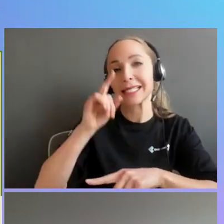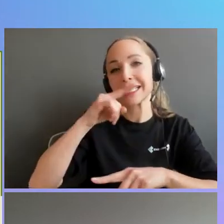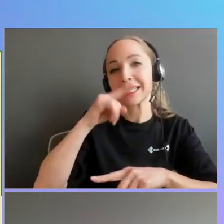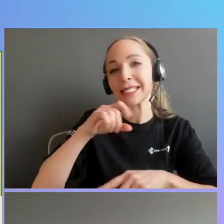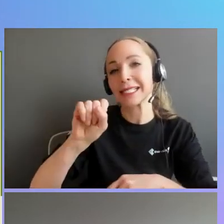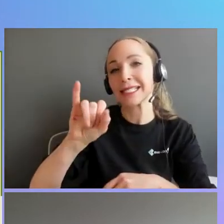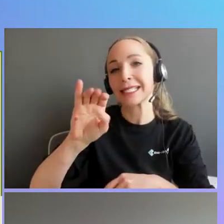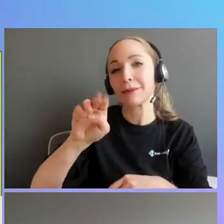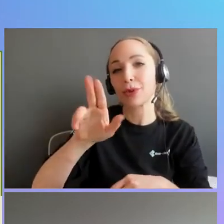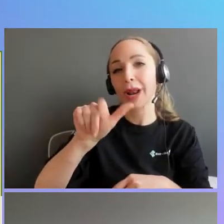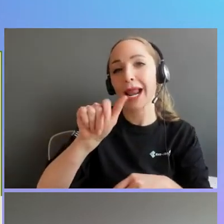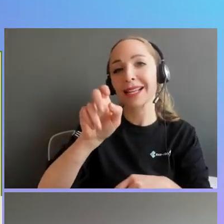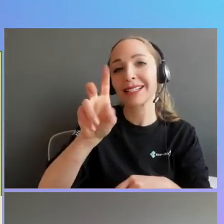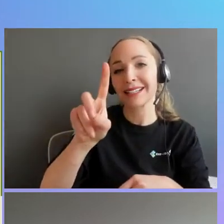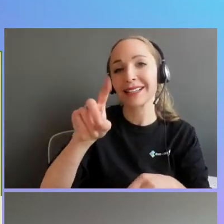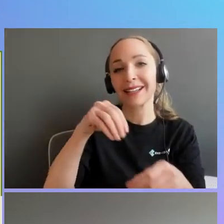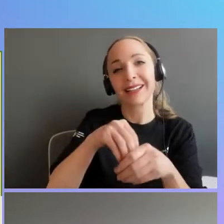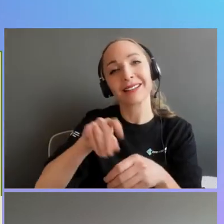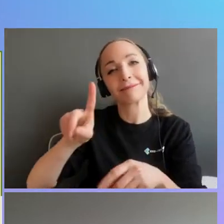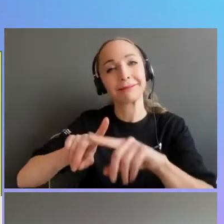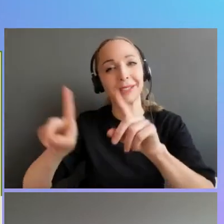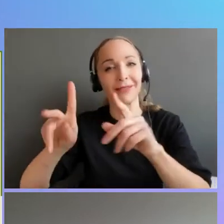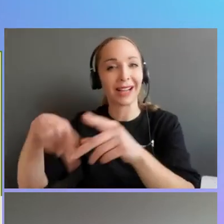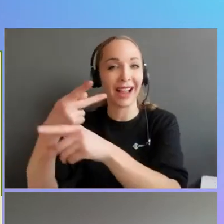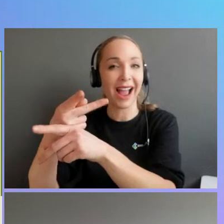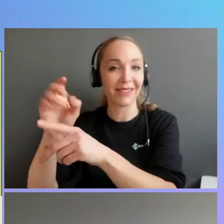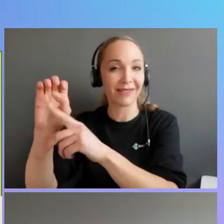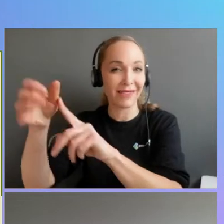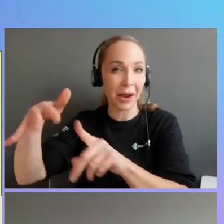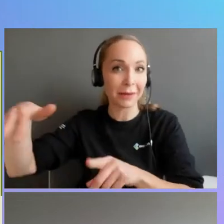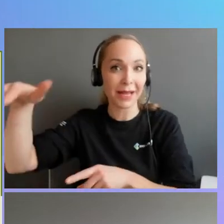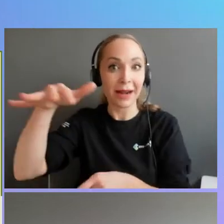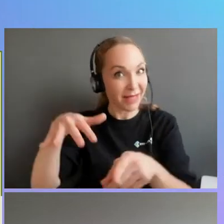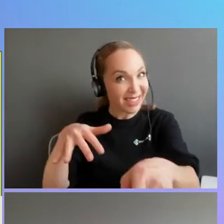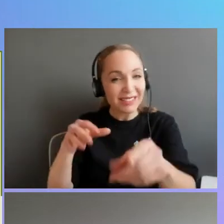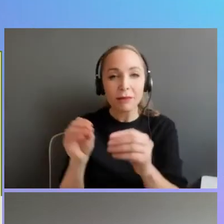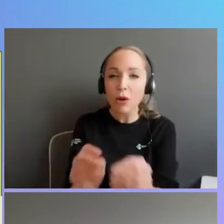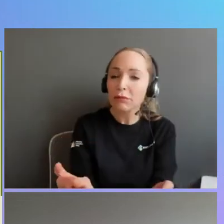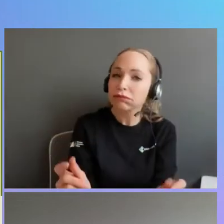it, and it makes things much more interactive,